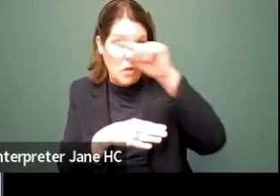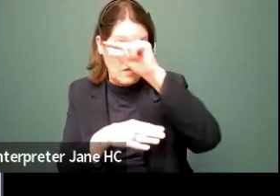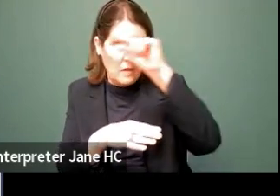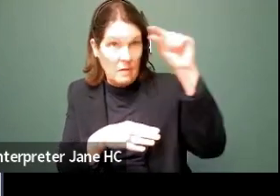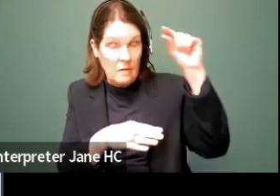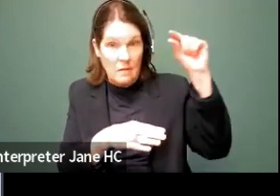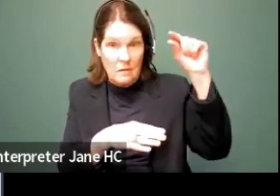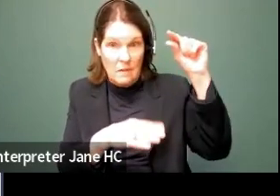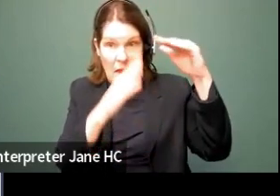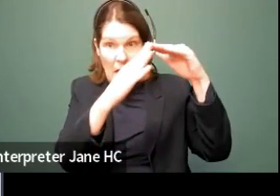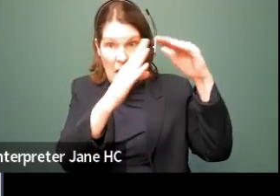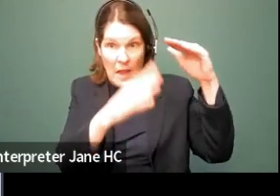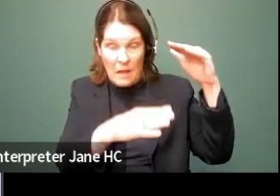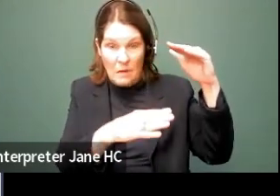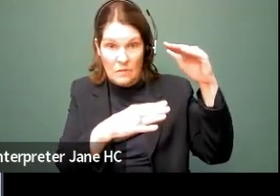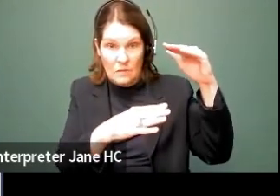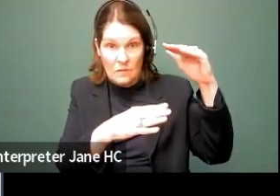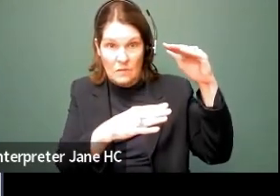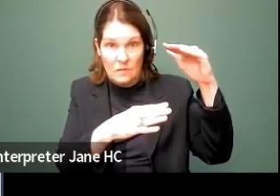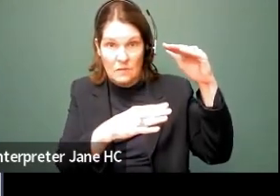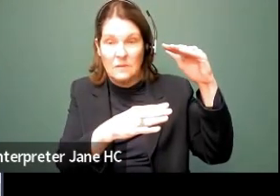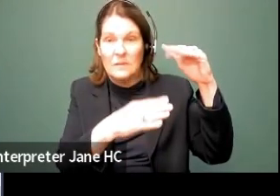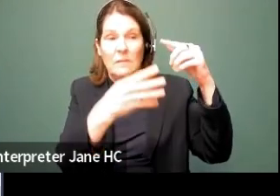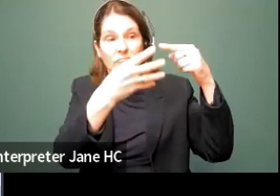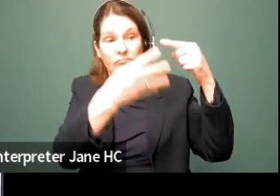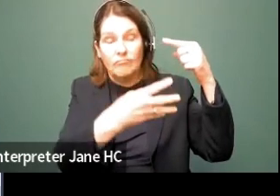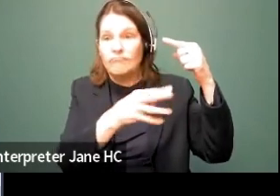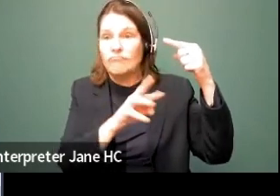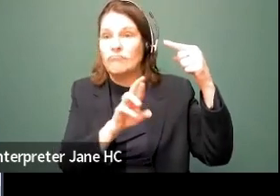and click on the House roster.